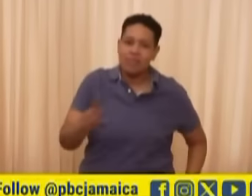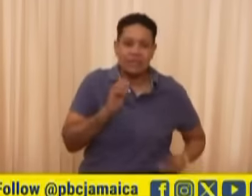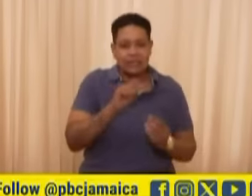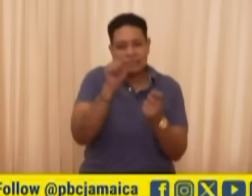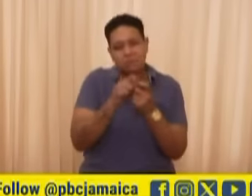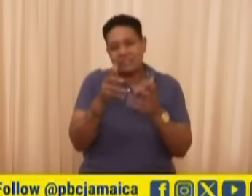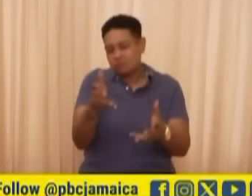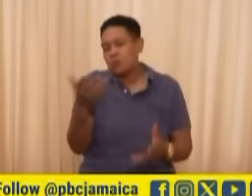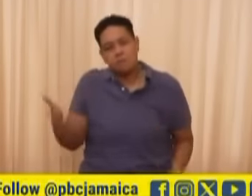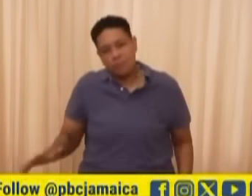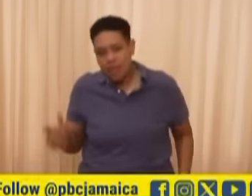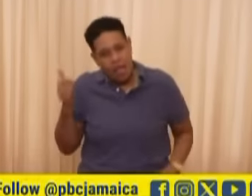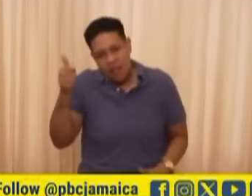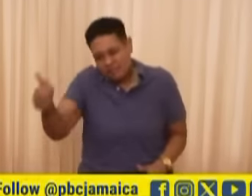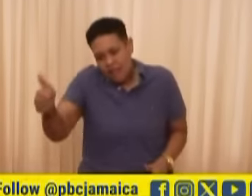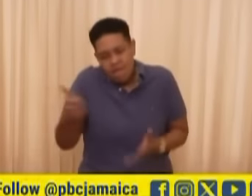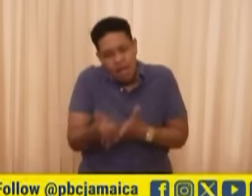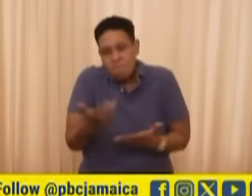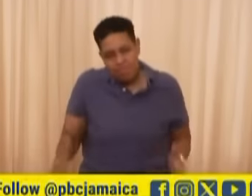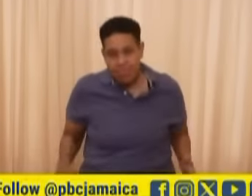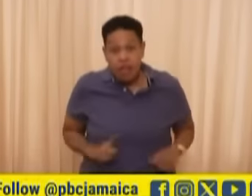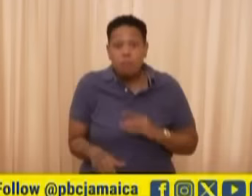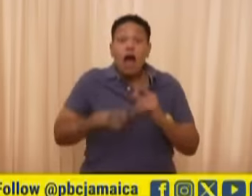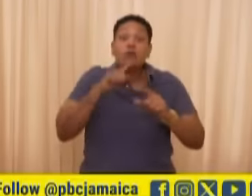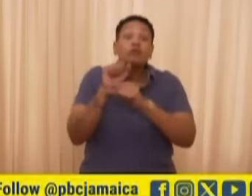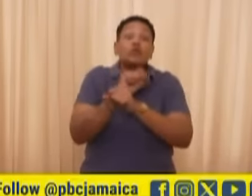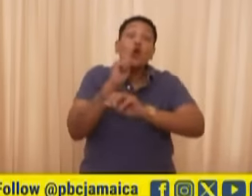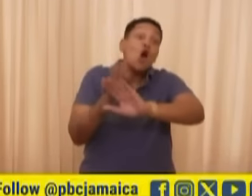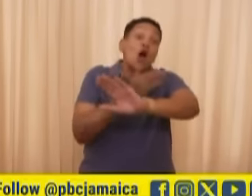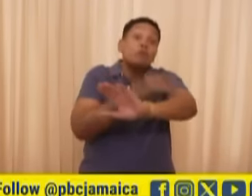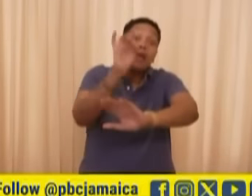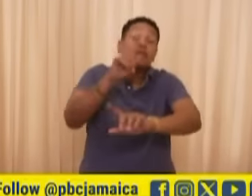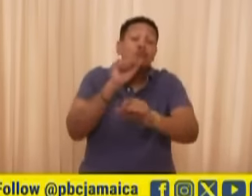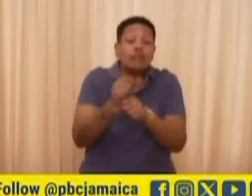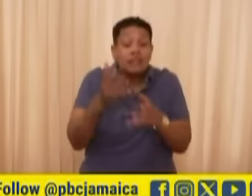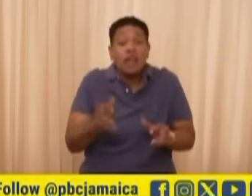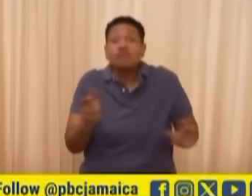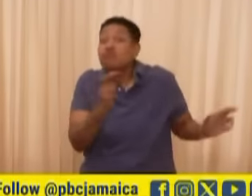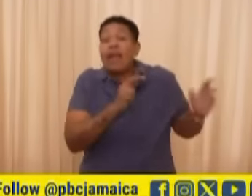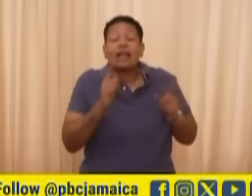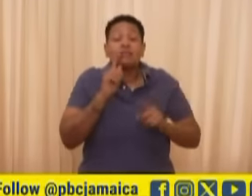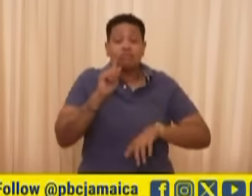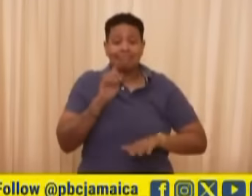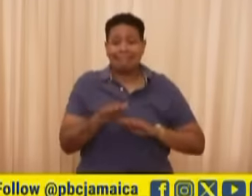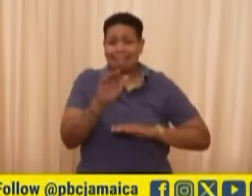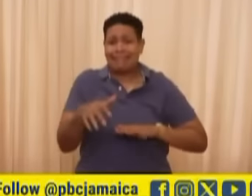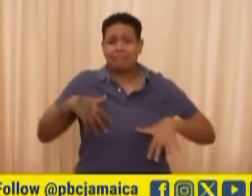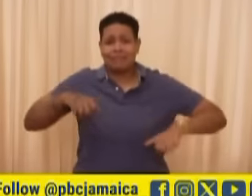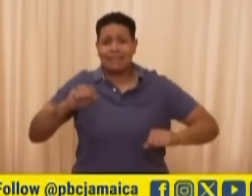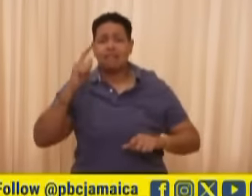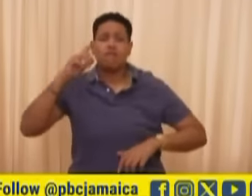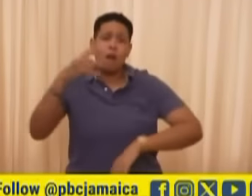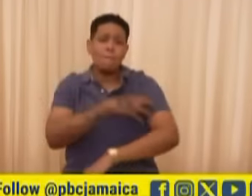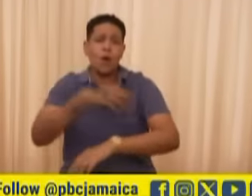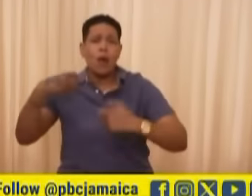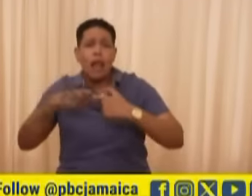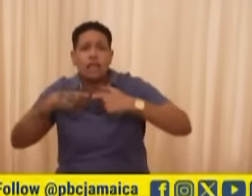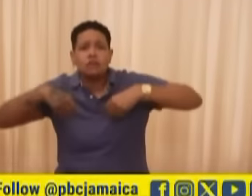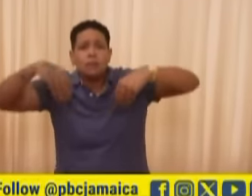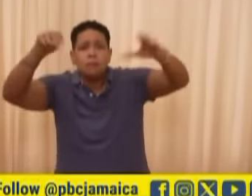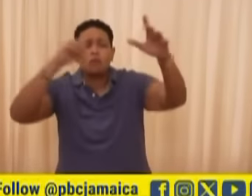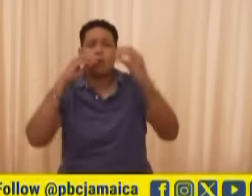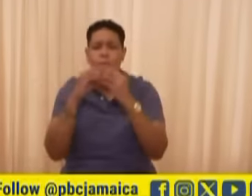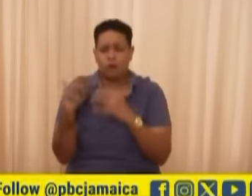particular way. But we can assure you that what we have updated is indeed in place. The steps we have taken for power supply, we believe, make us